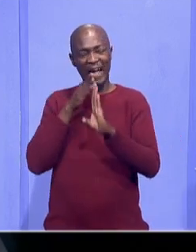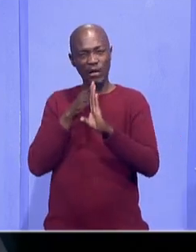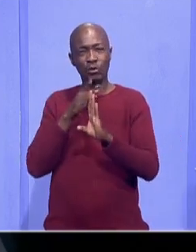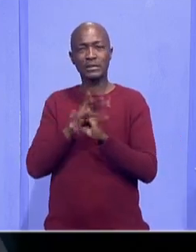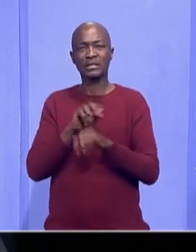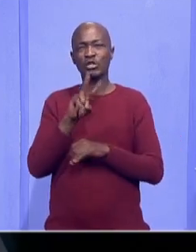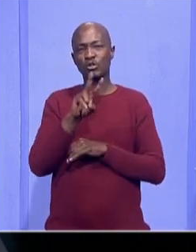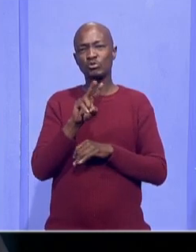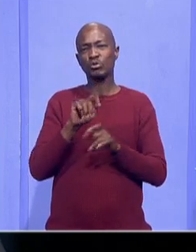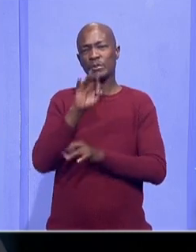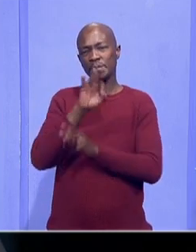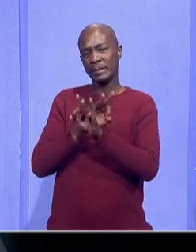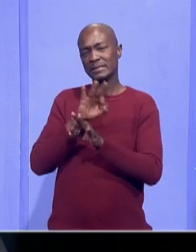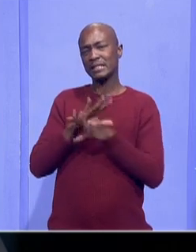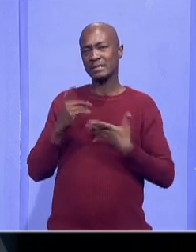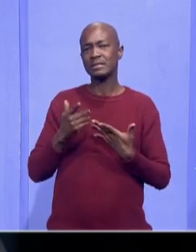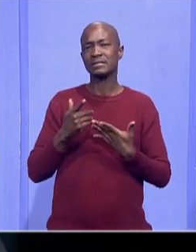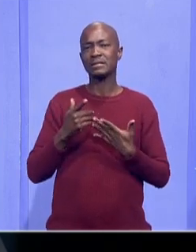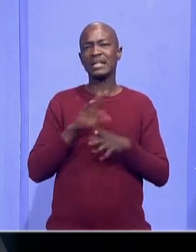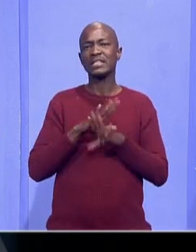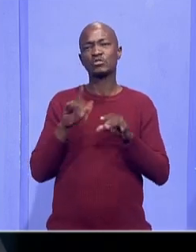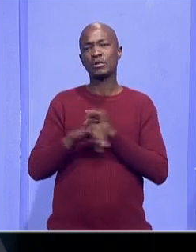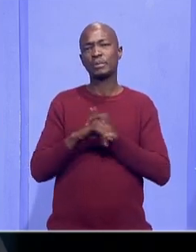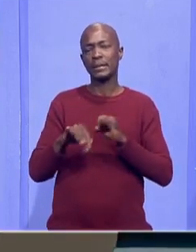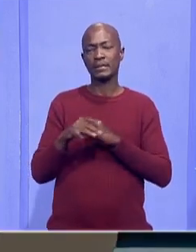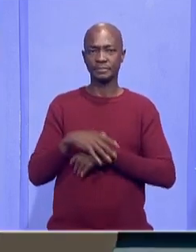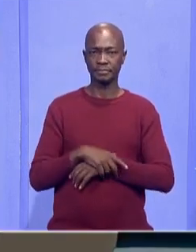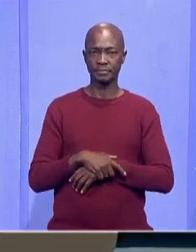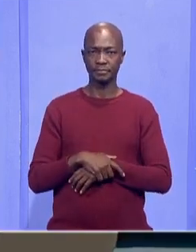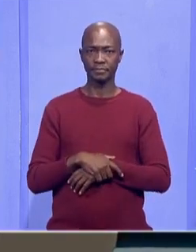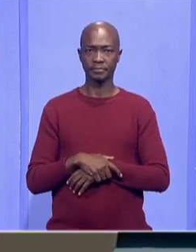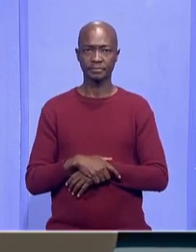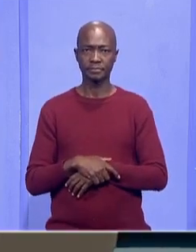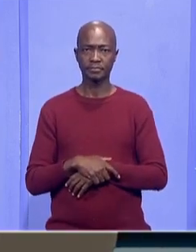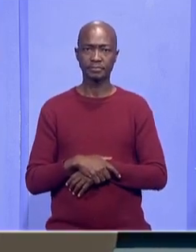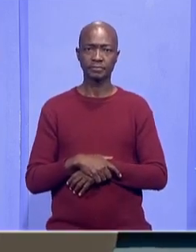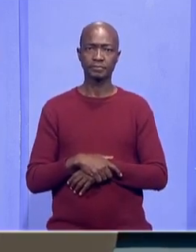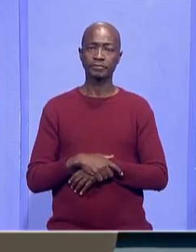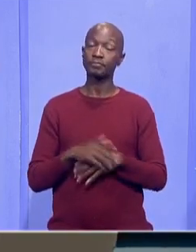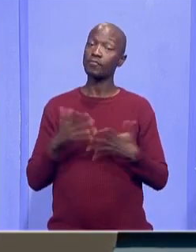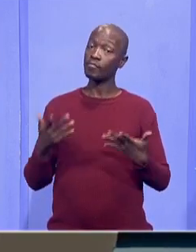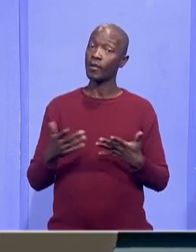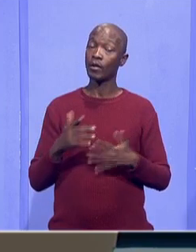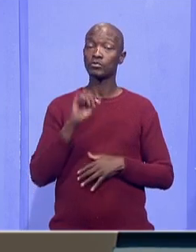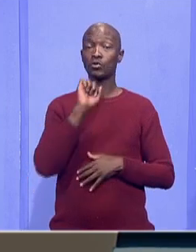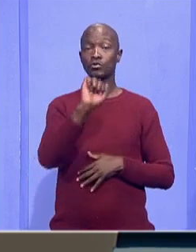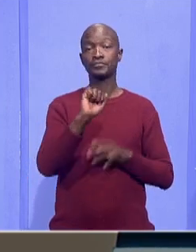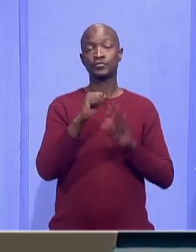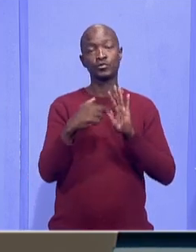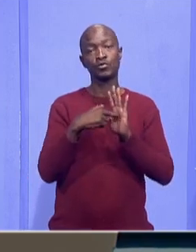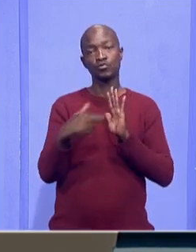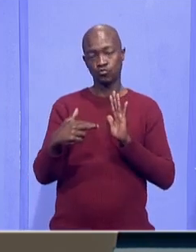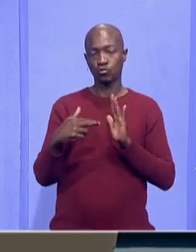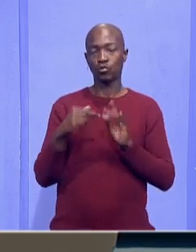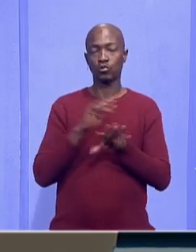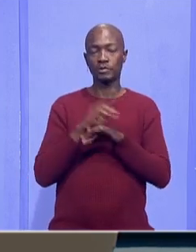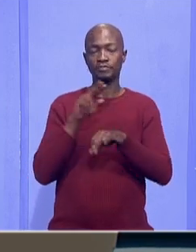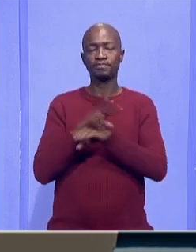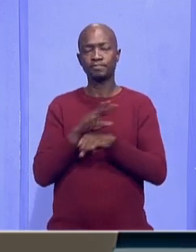error margin within this is not bad at all. All right. So in as far as your role in monitoring